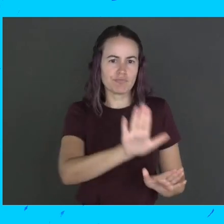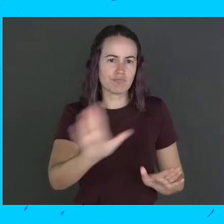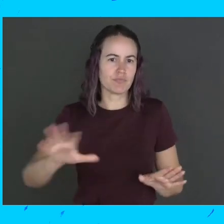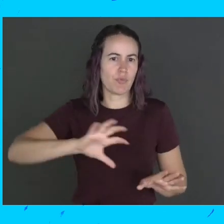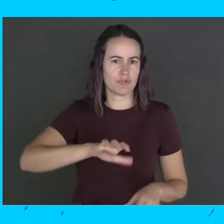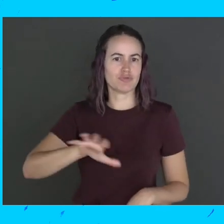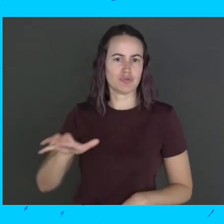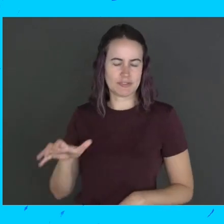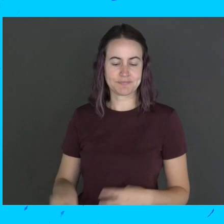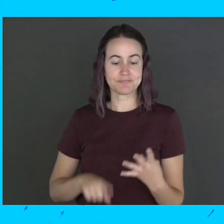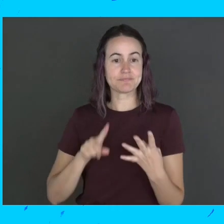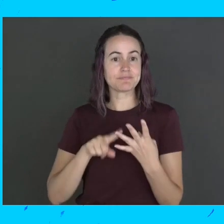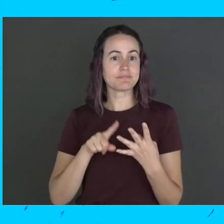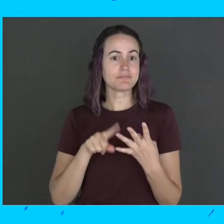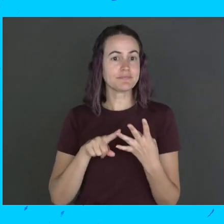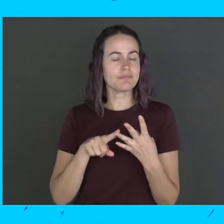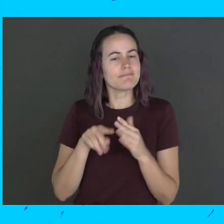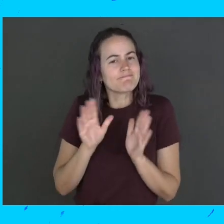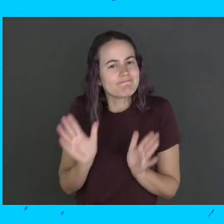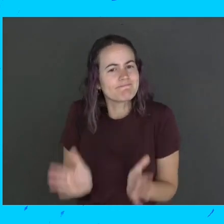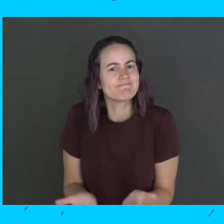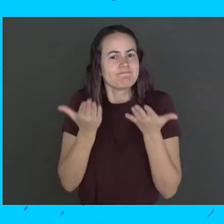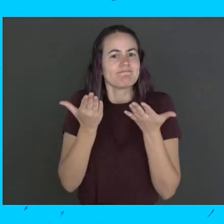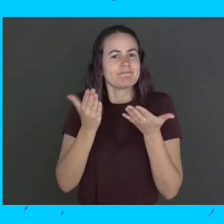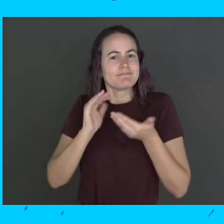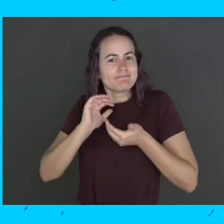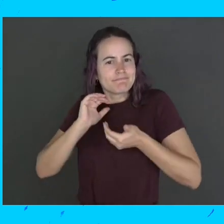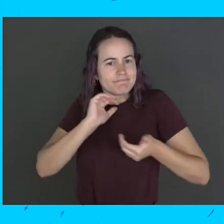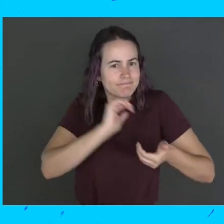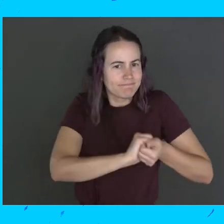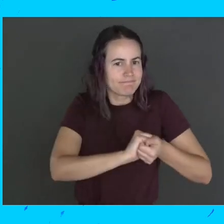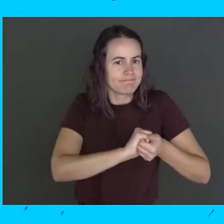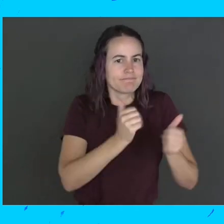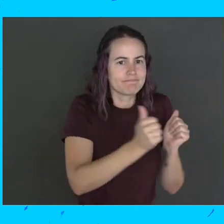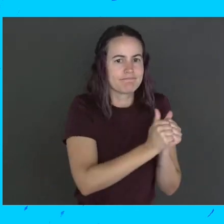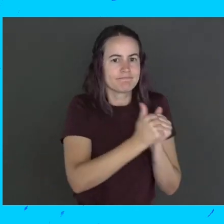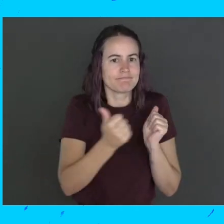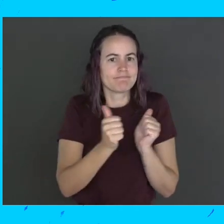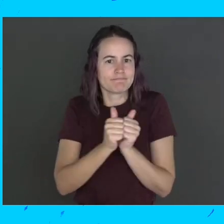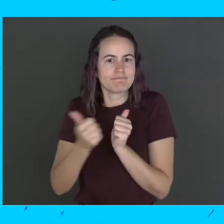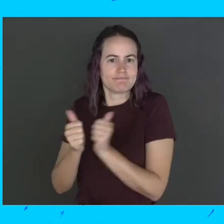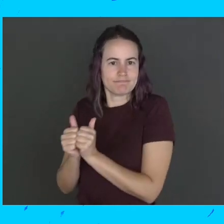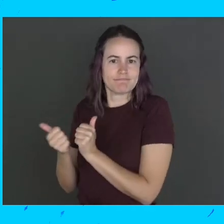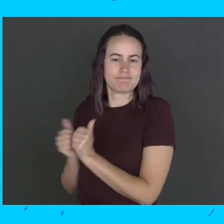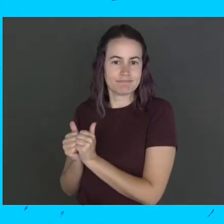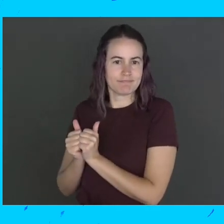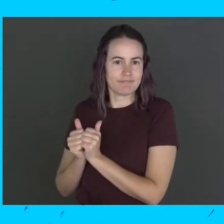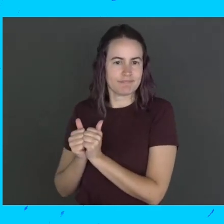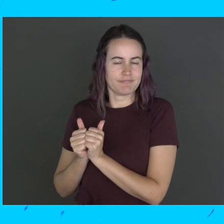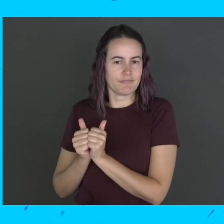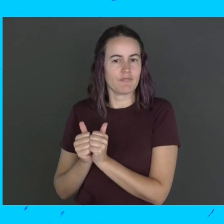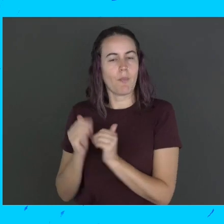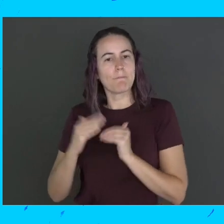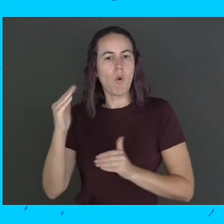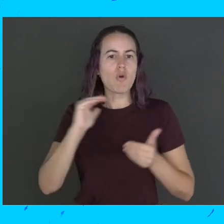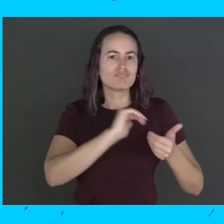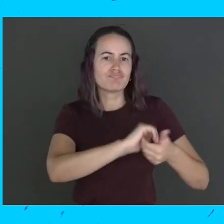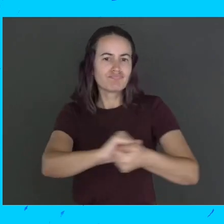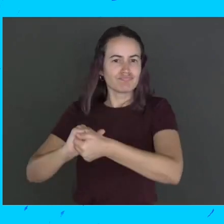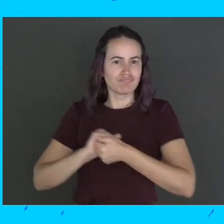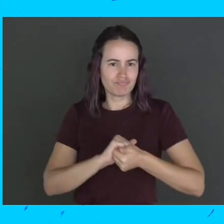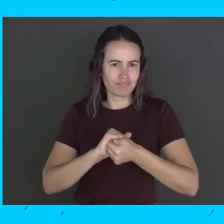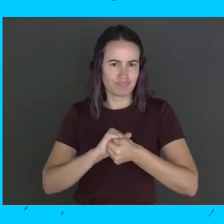foster partnership among diverse stakeholders to collaborate on the implementation of the strategy.